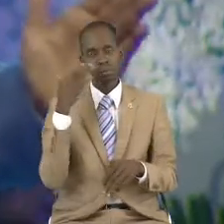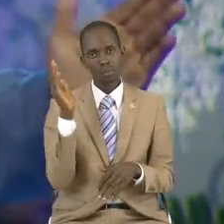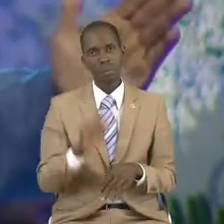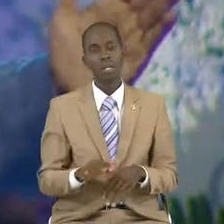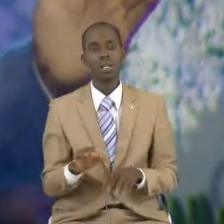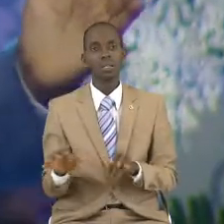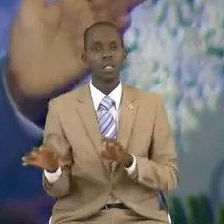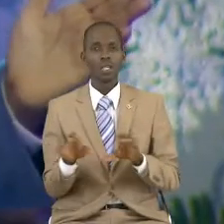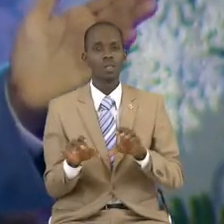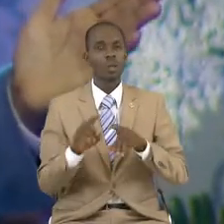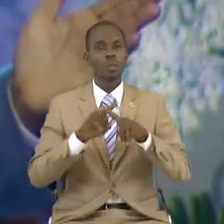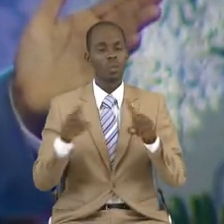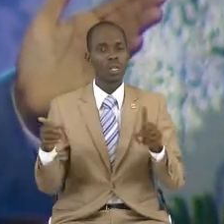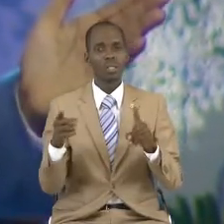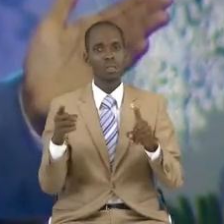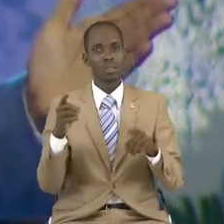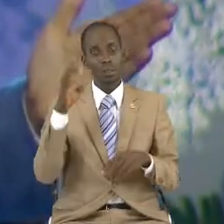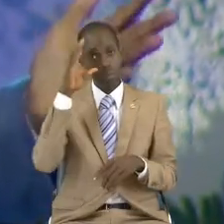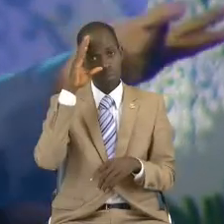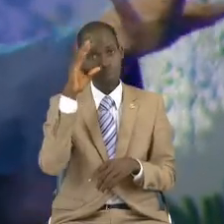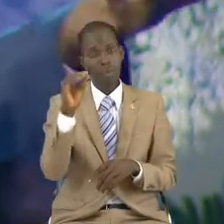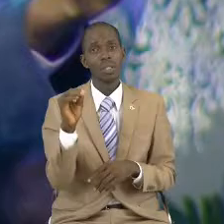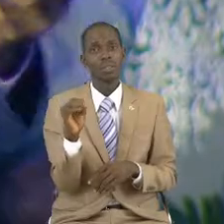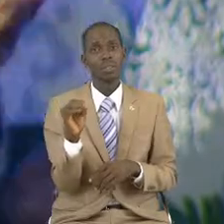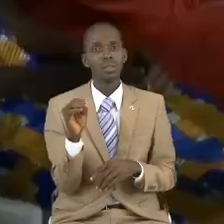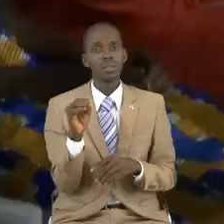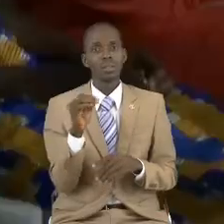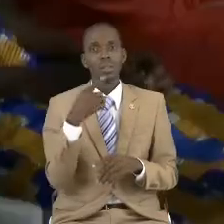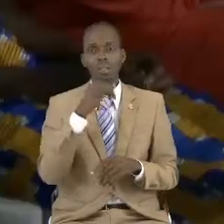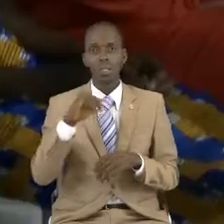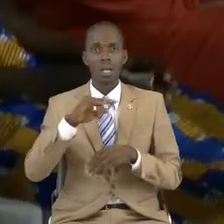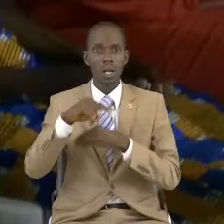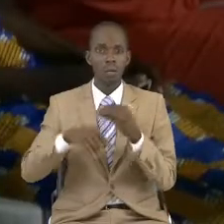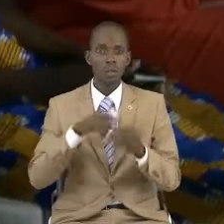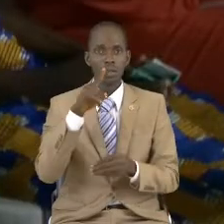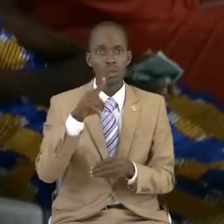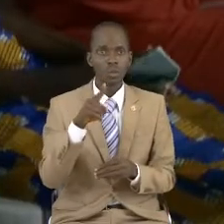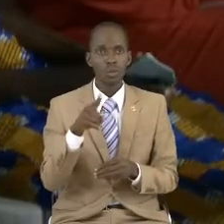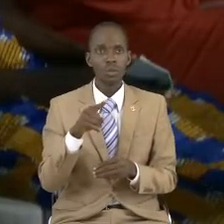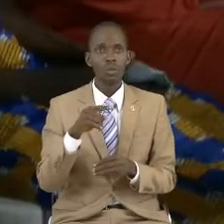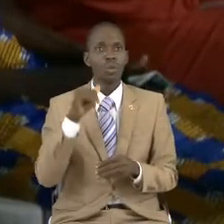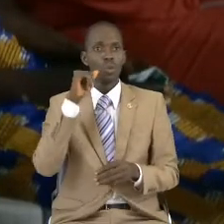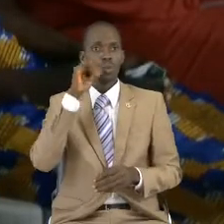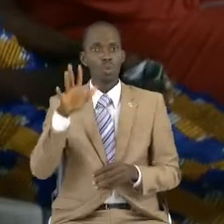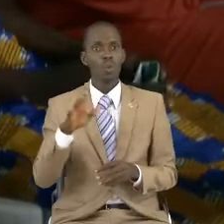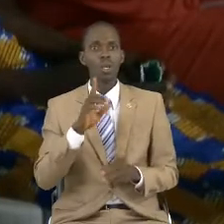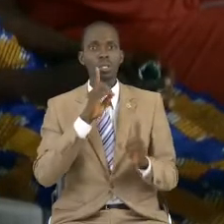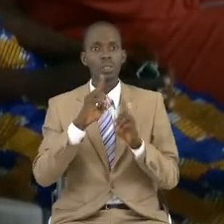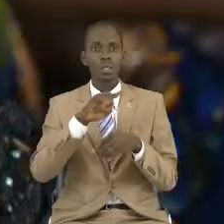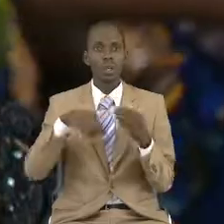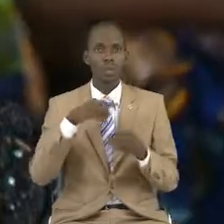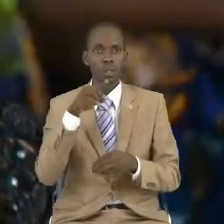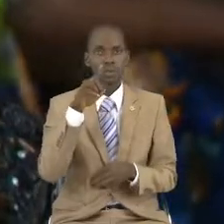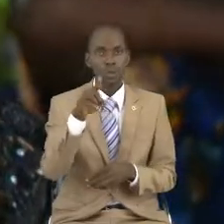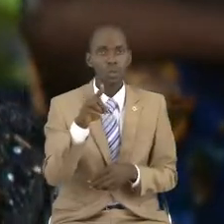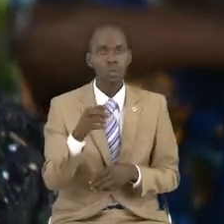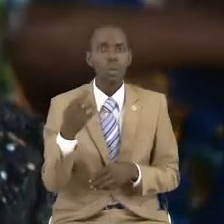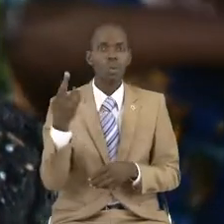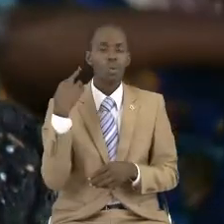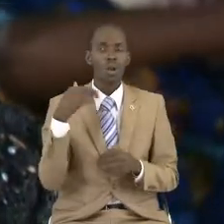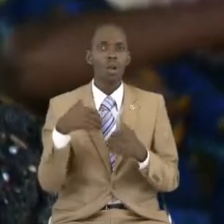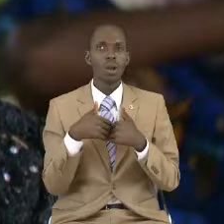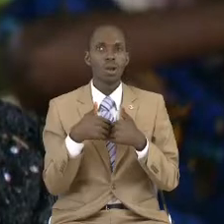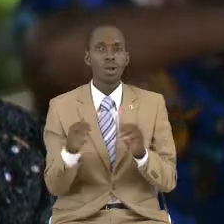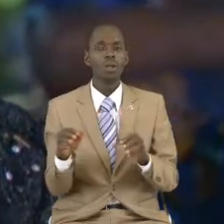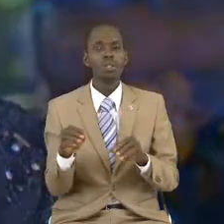man talking about you woman talking about you we lost that thought